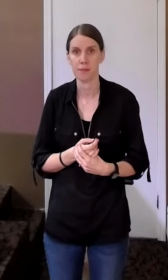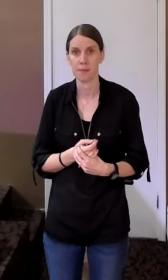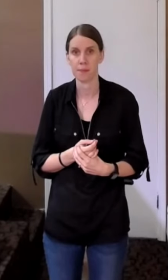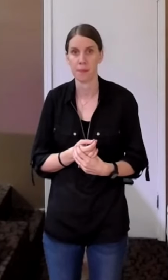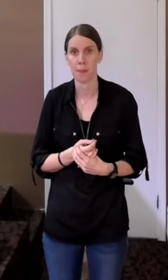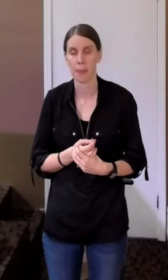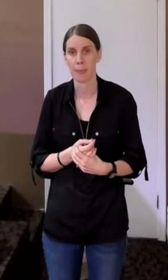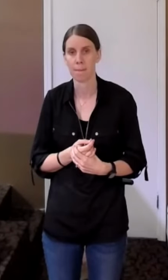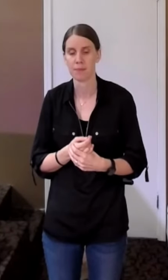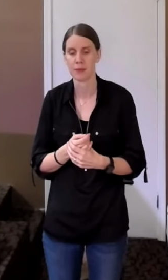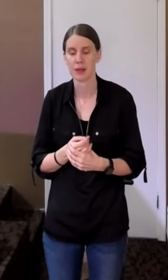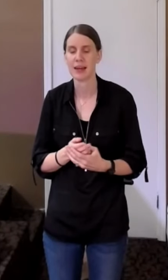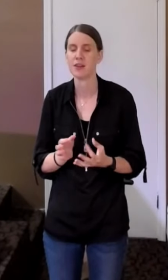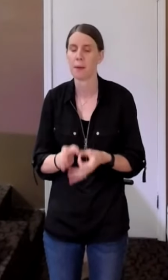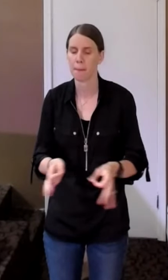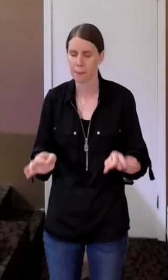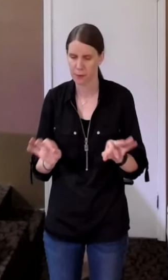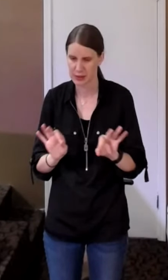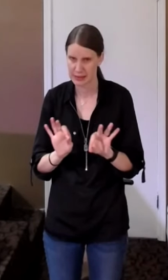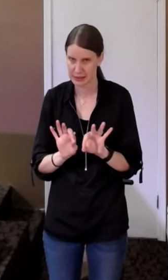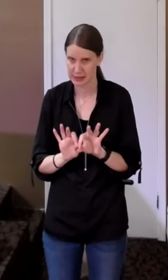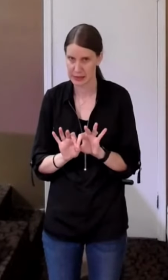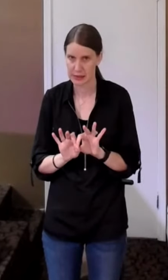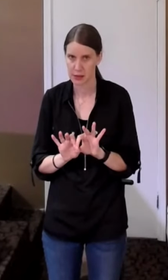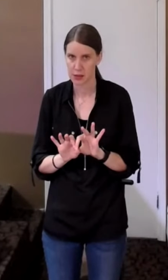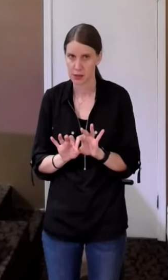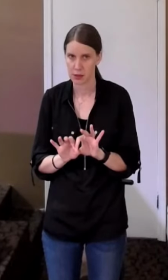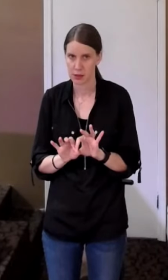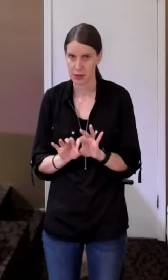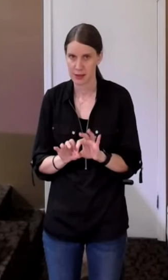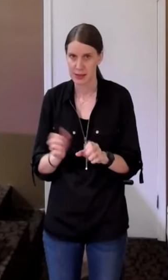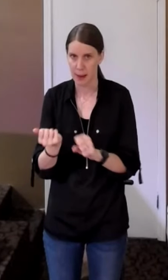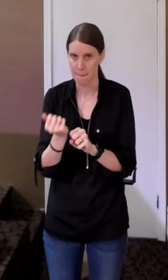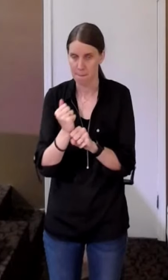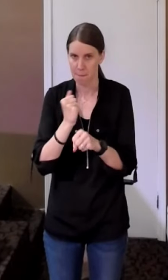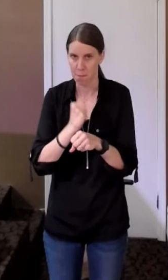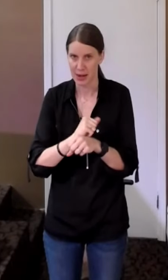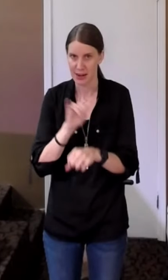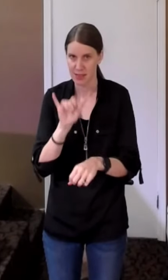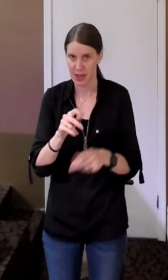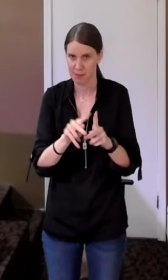It is very important to set that environment correct,